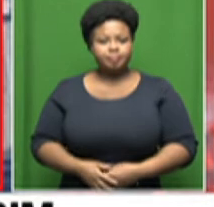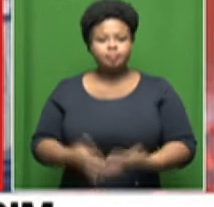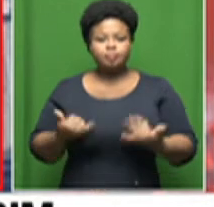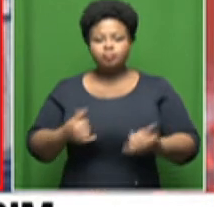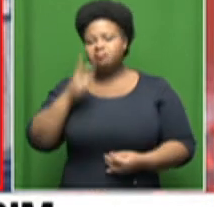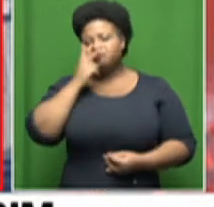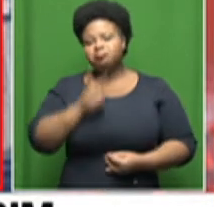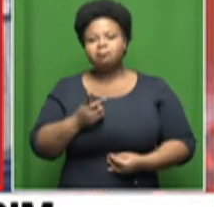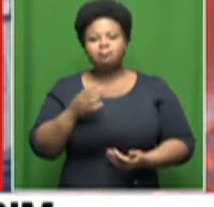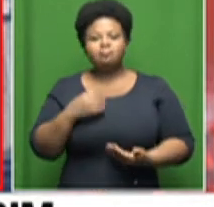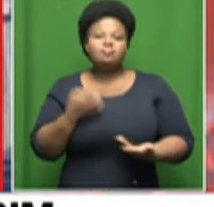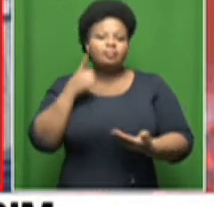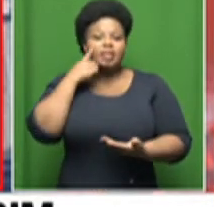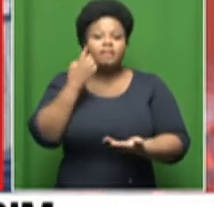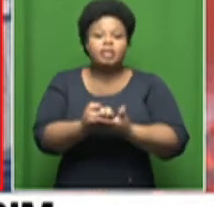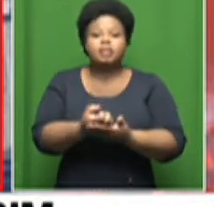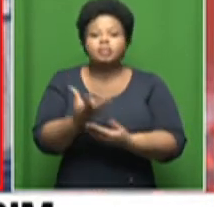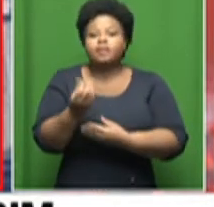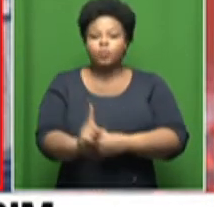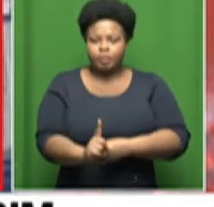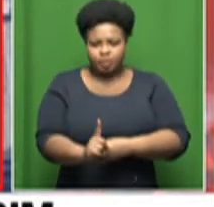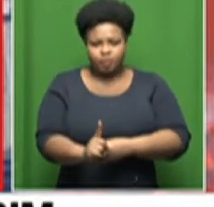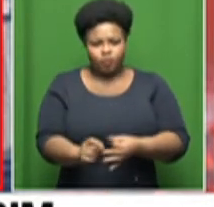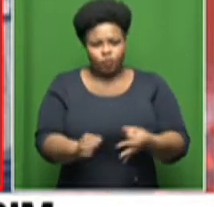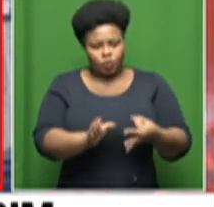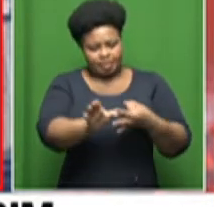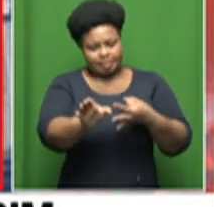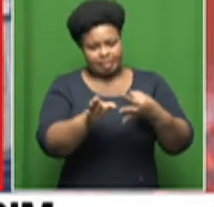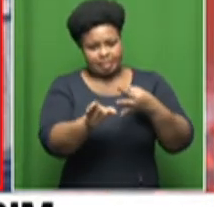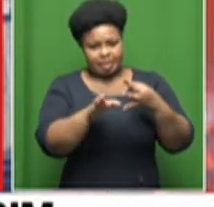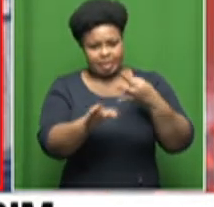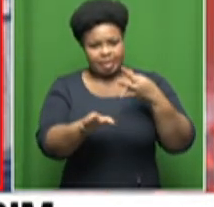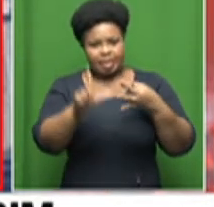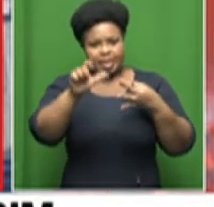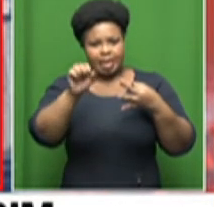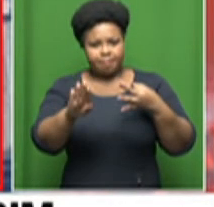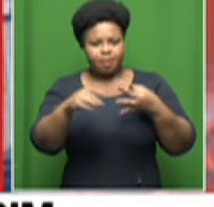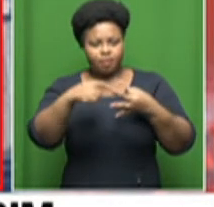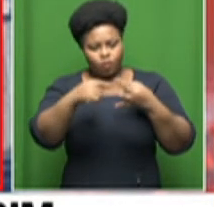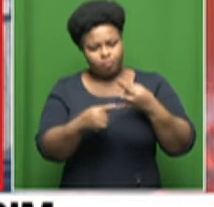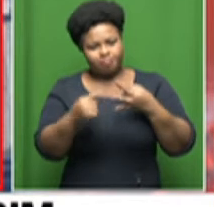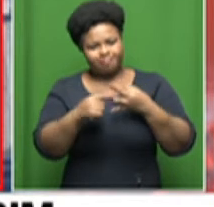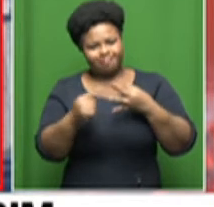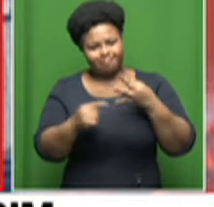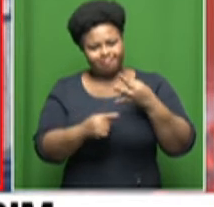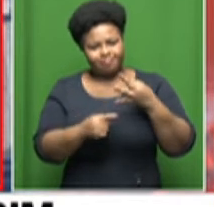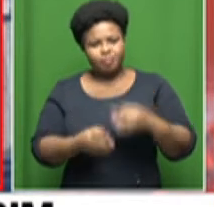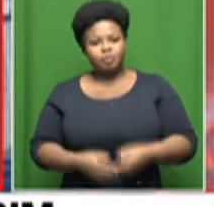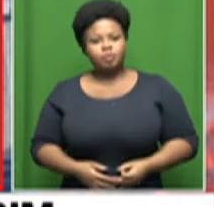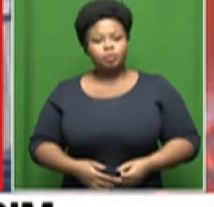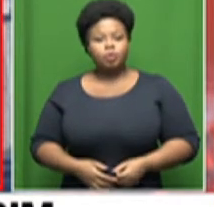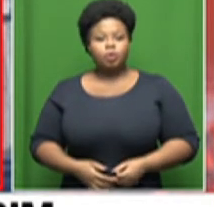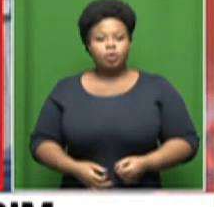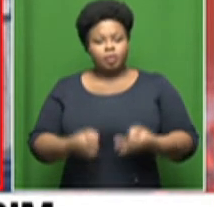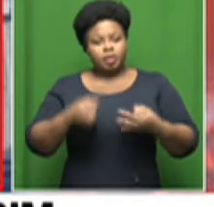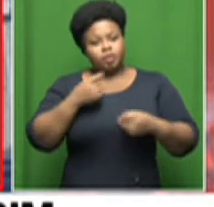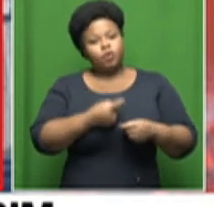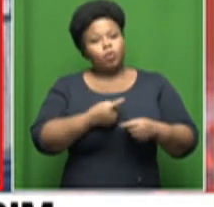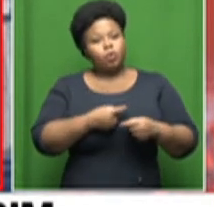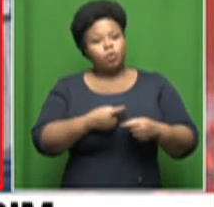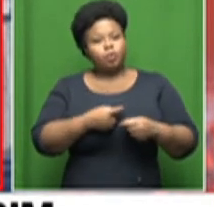available evidence based on these 3 things. So I'll go through each of the vaccines quickly,